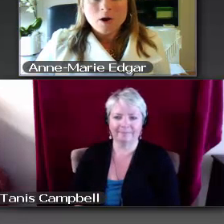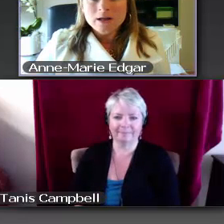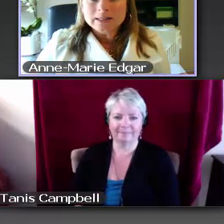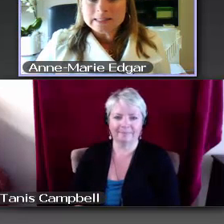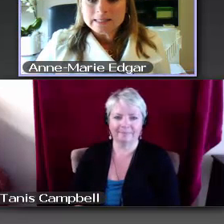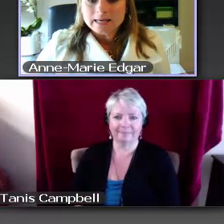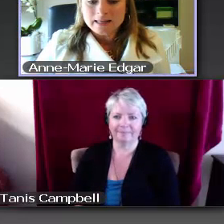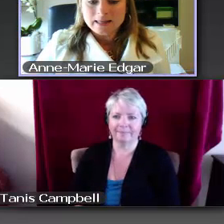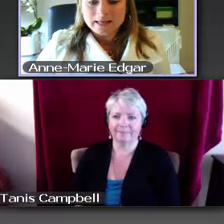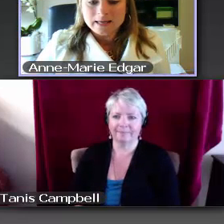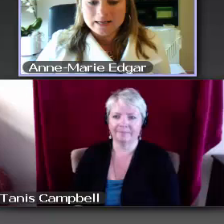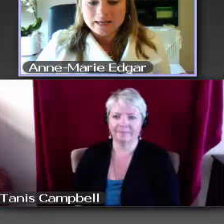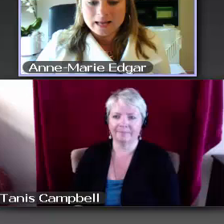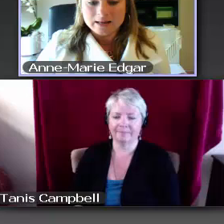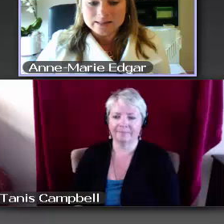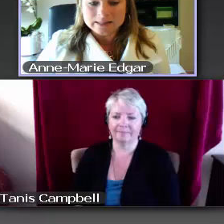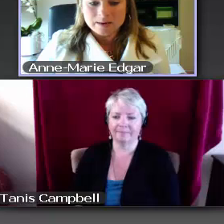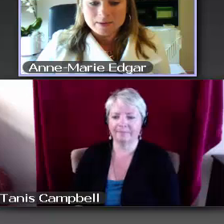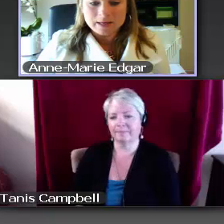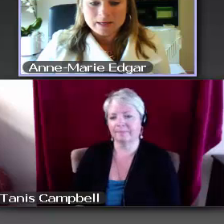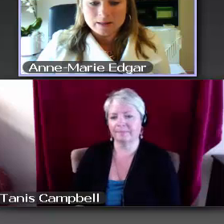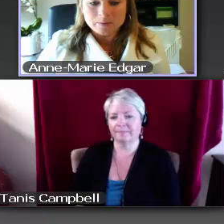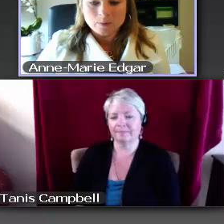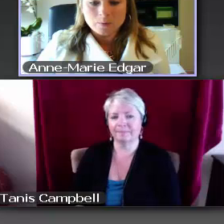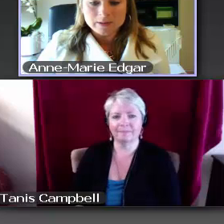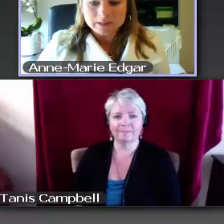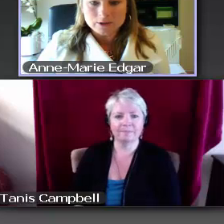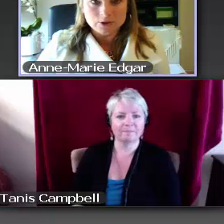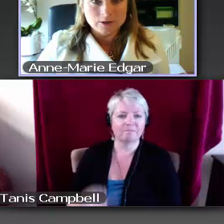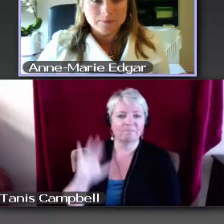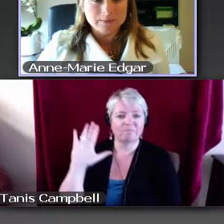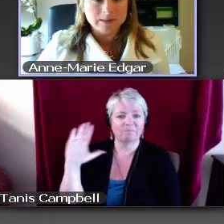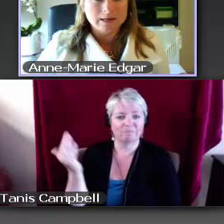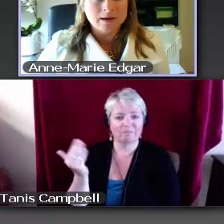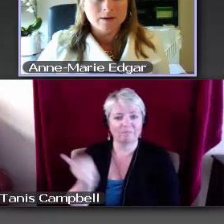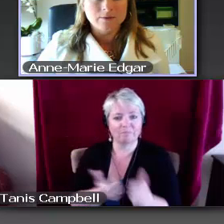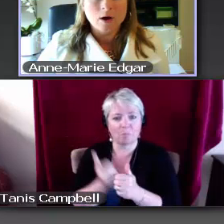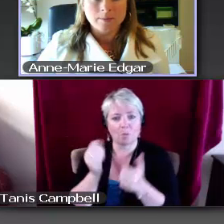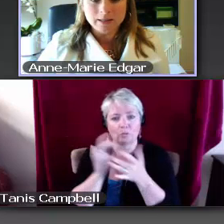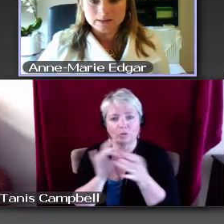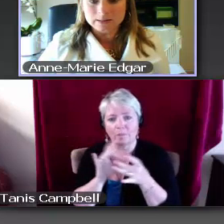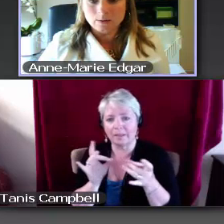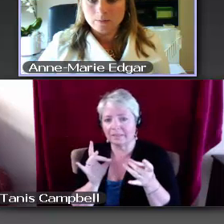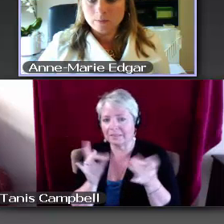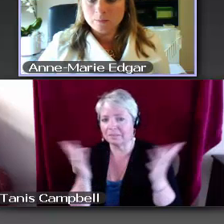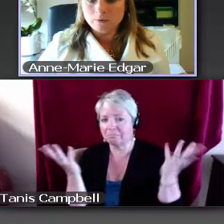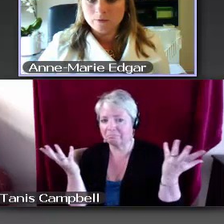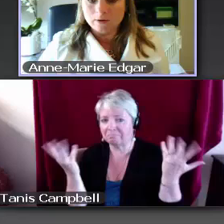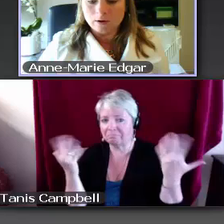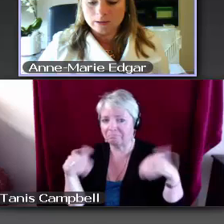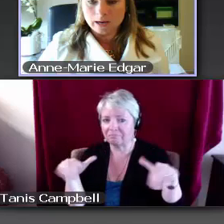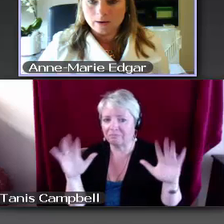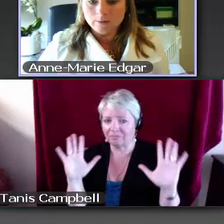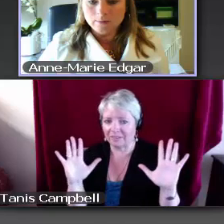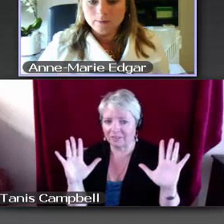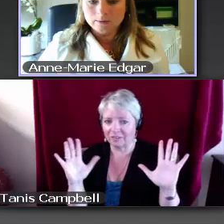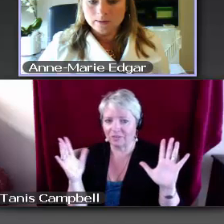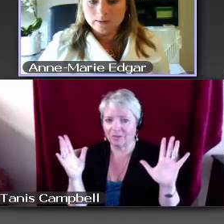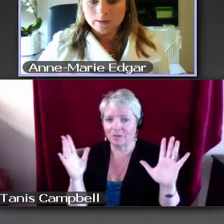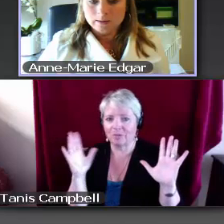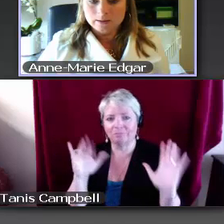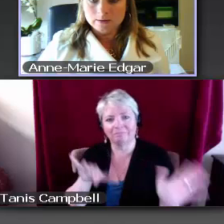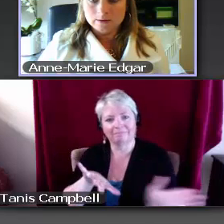Okay, I'm not seeing anything else coming in at the moment in terms of comments, so I'll move along